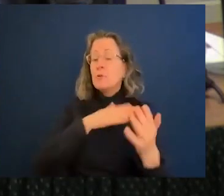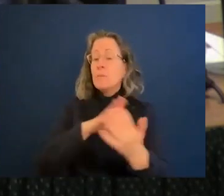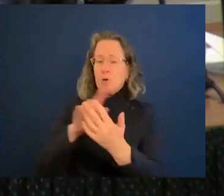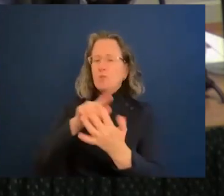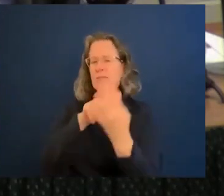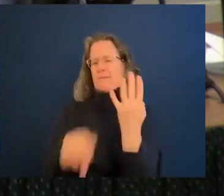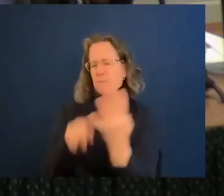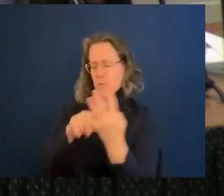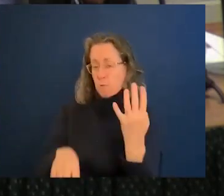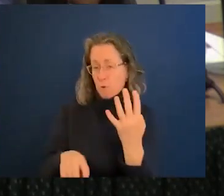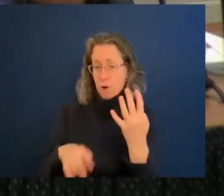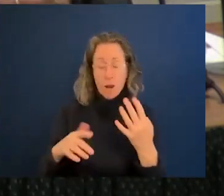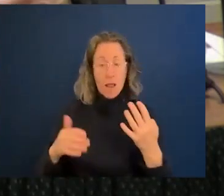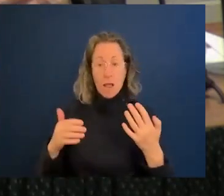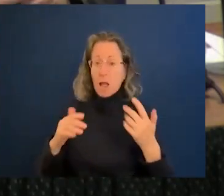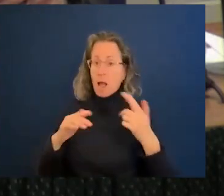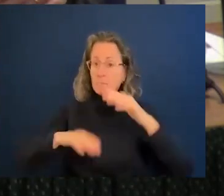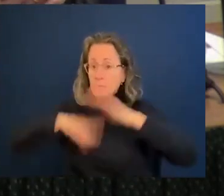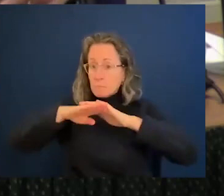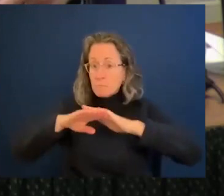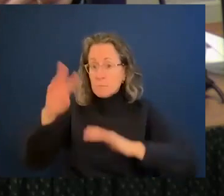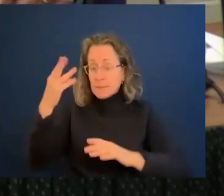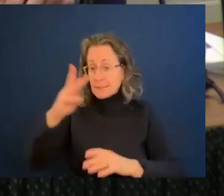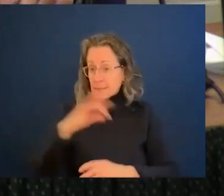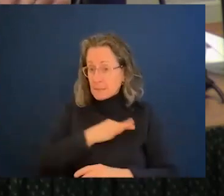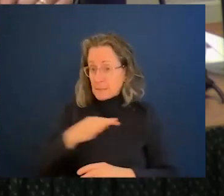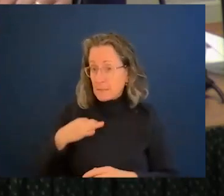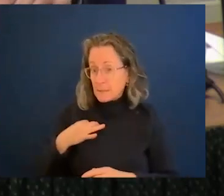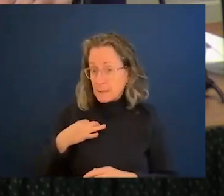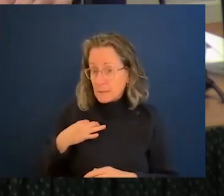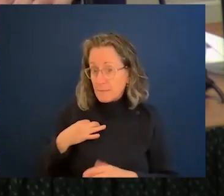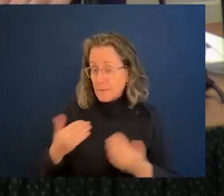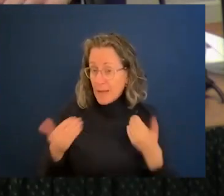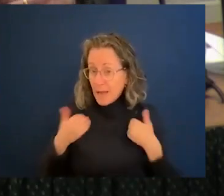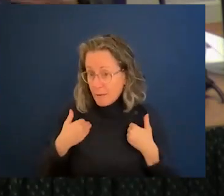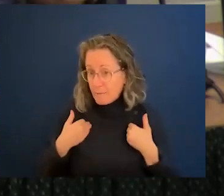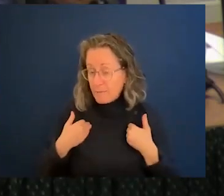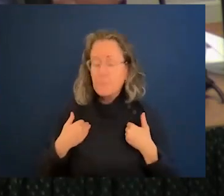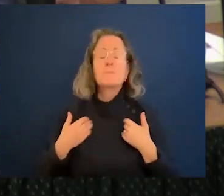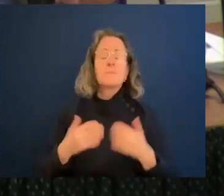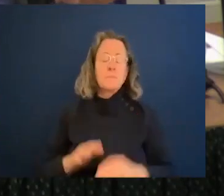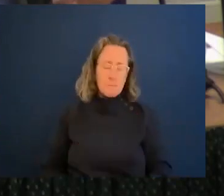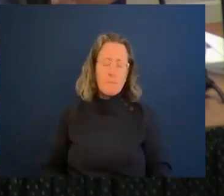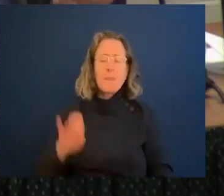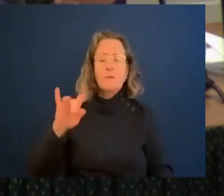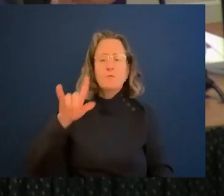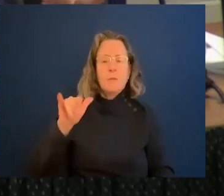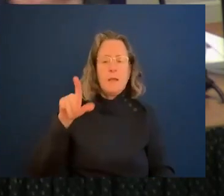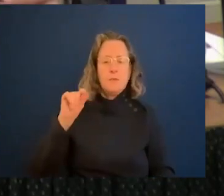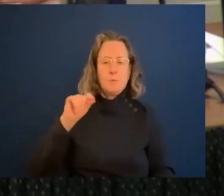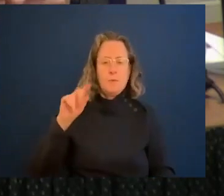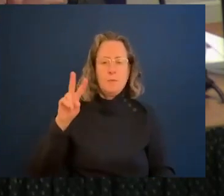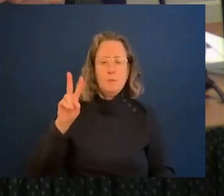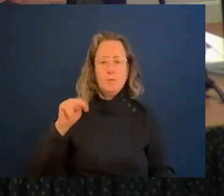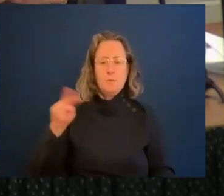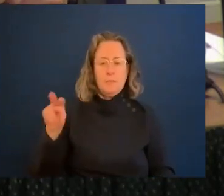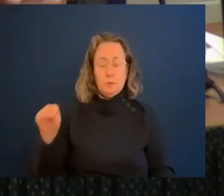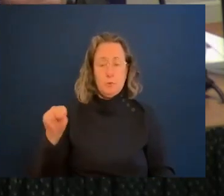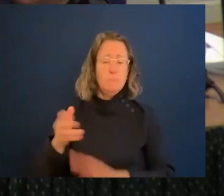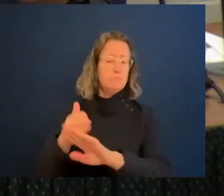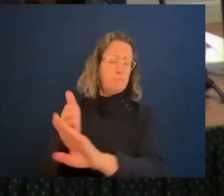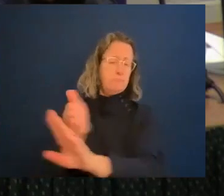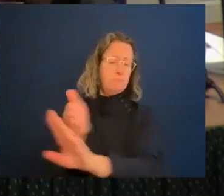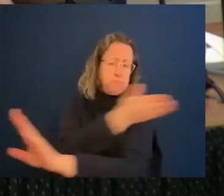for the past 22 years prior to July 2022 when the town employed the services of rescue Inc